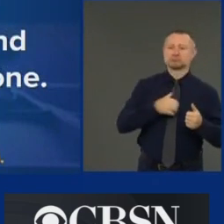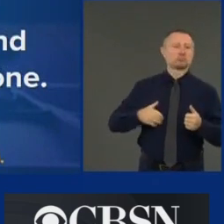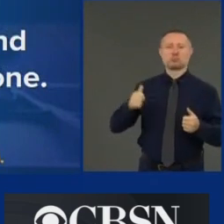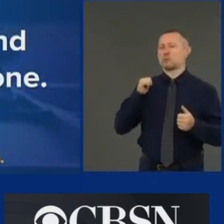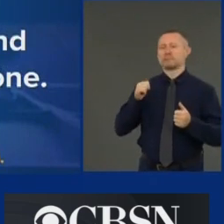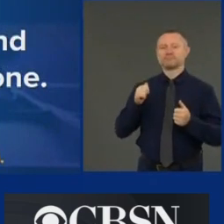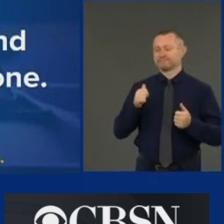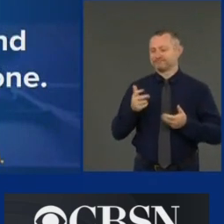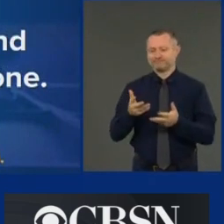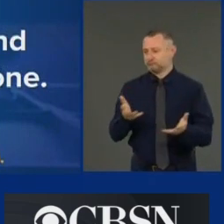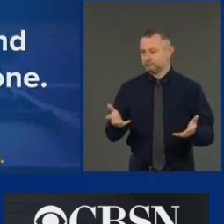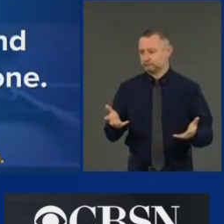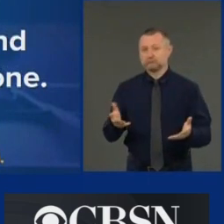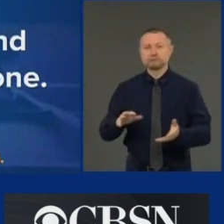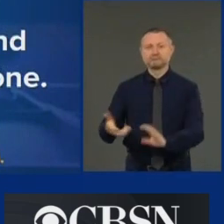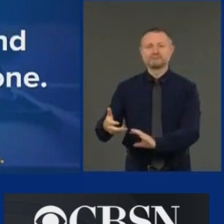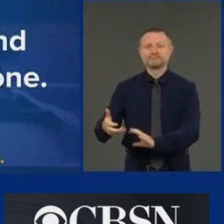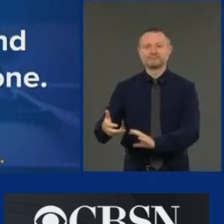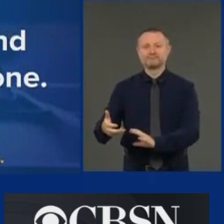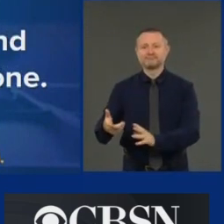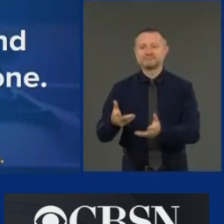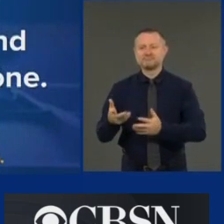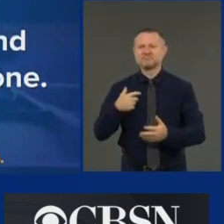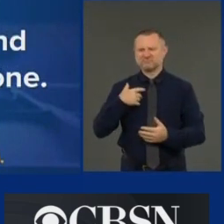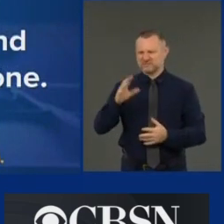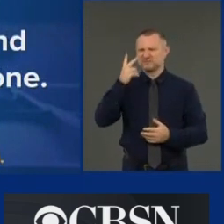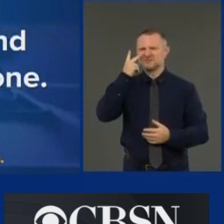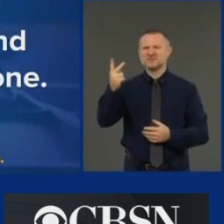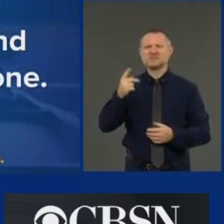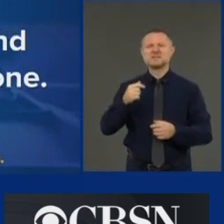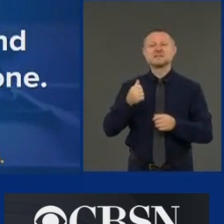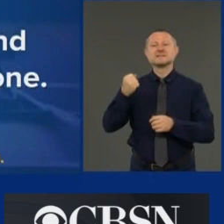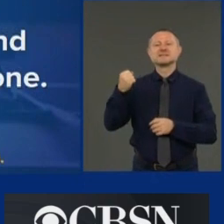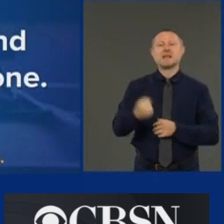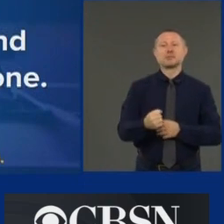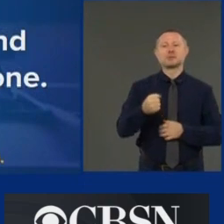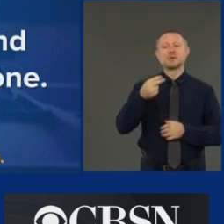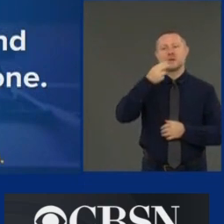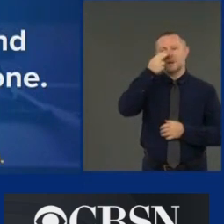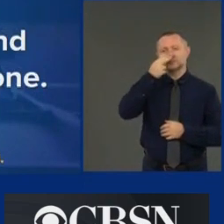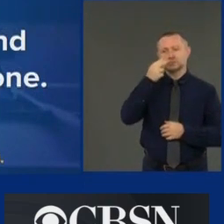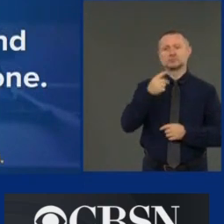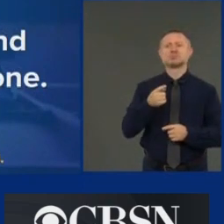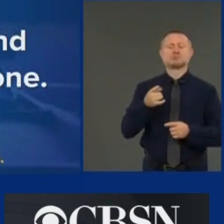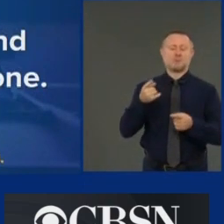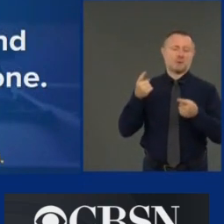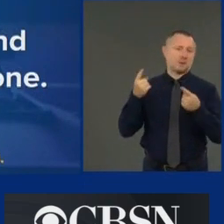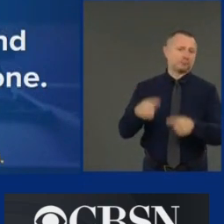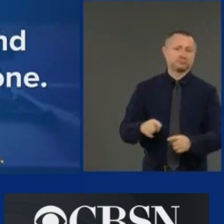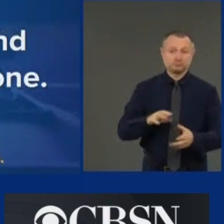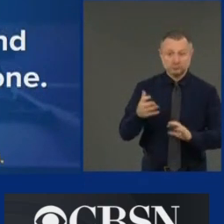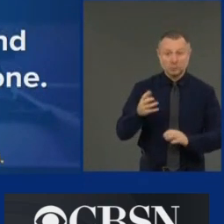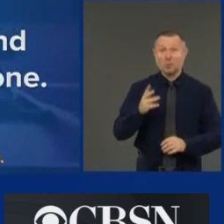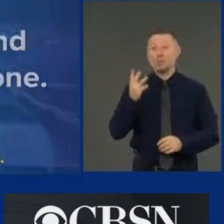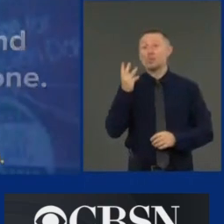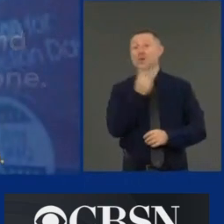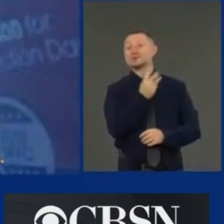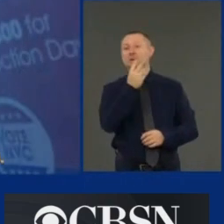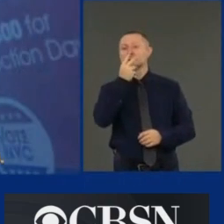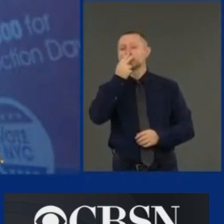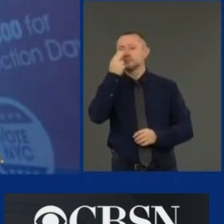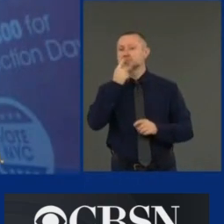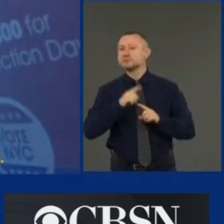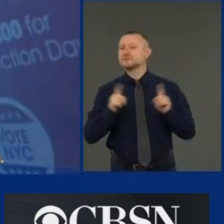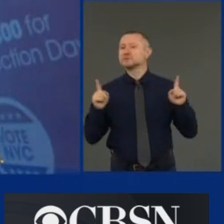in Southampton. That's not the case in what happened at West Hampton. The exact opposite happened. So I want to thank them very